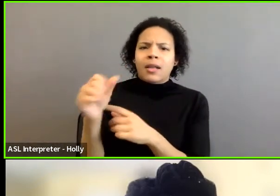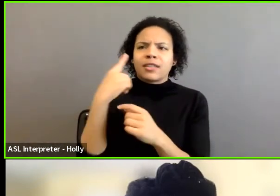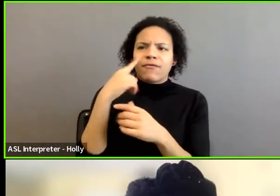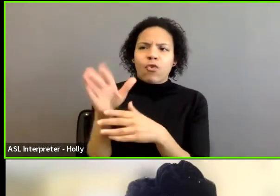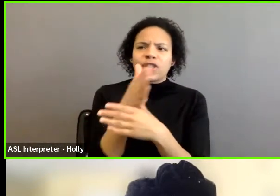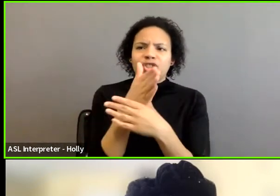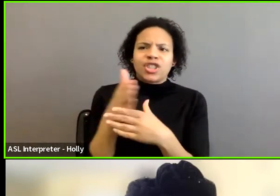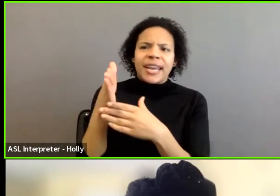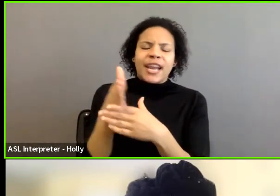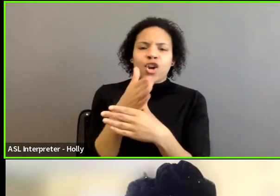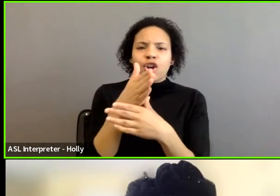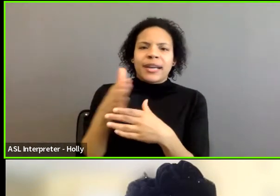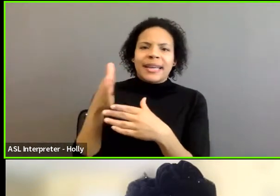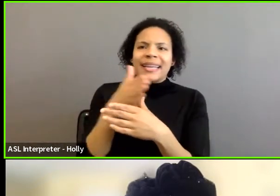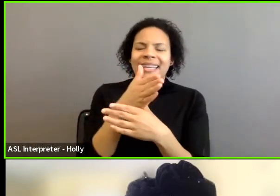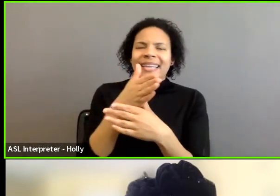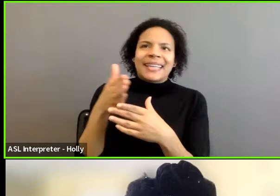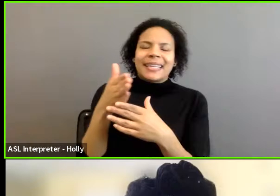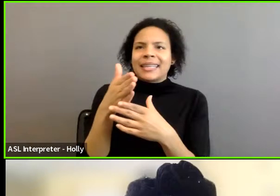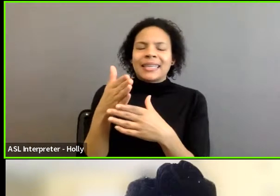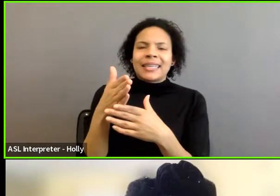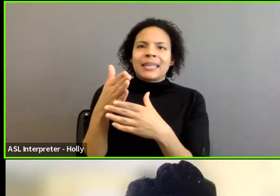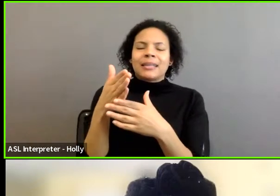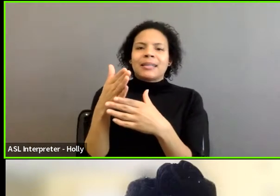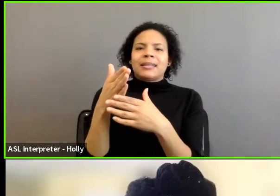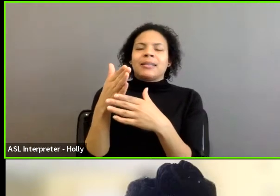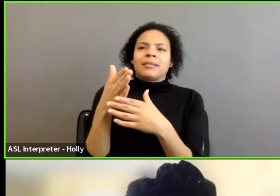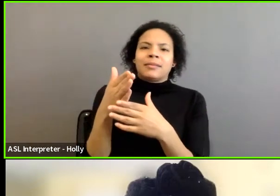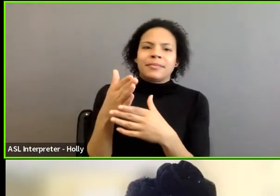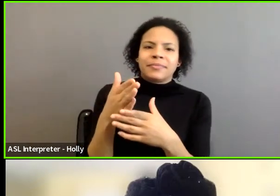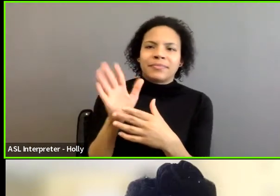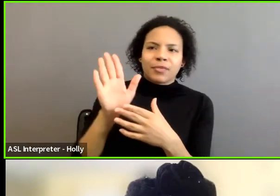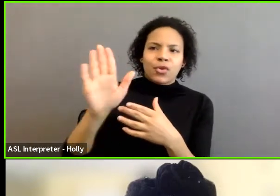sharing the insights that you have